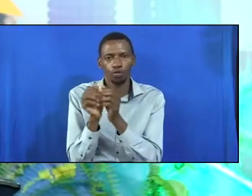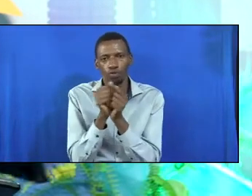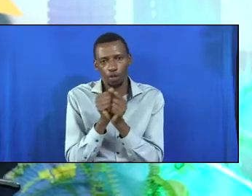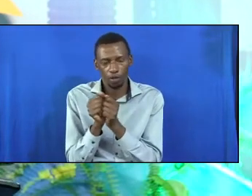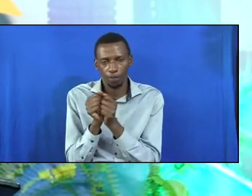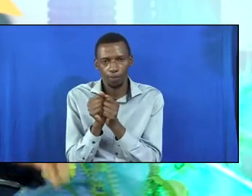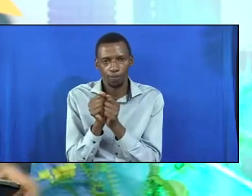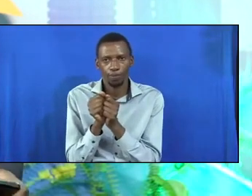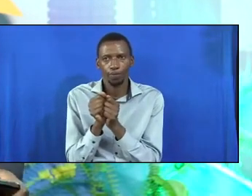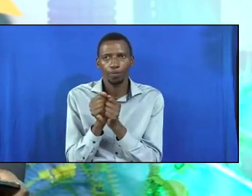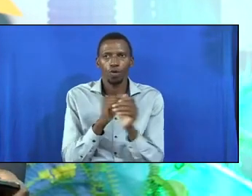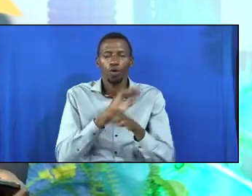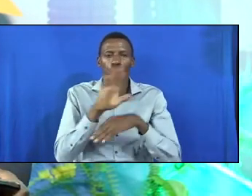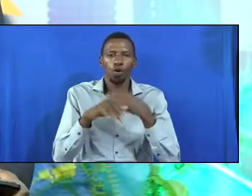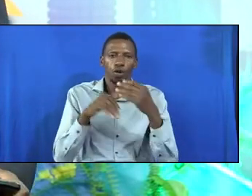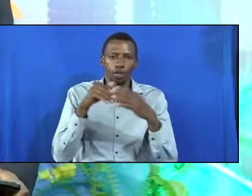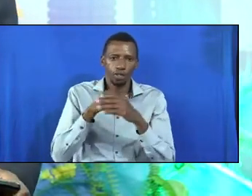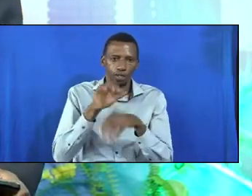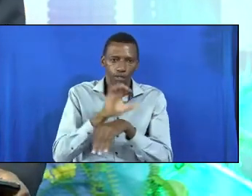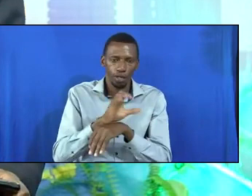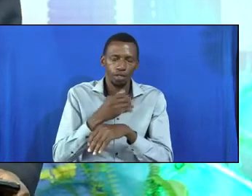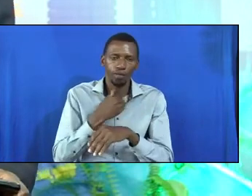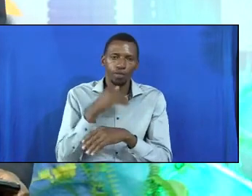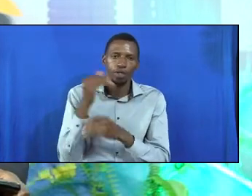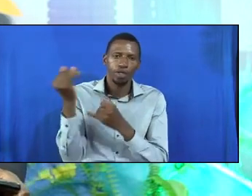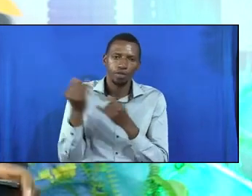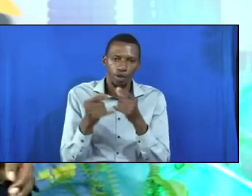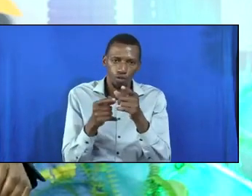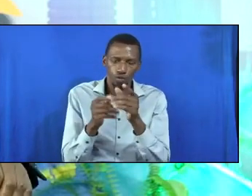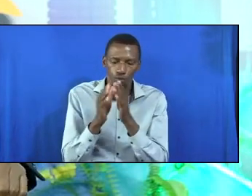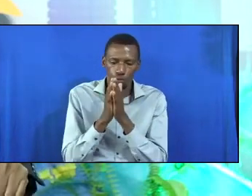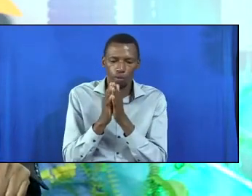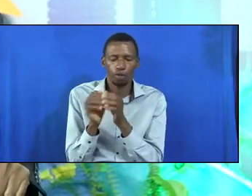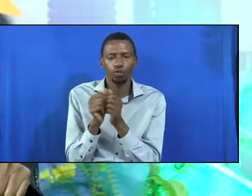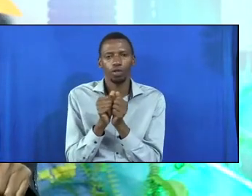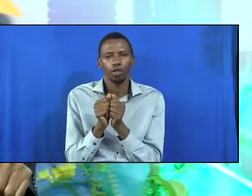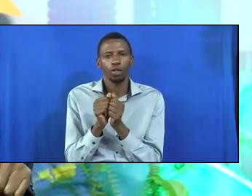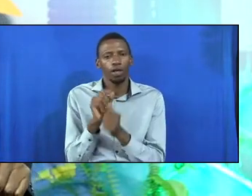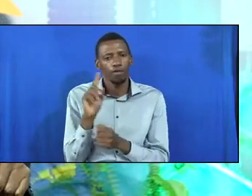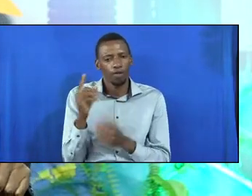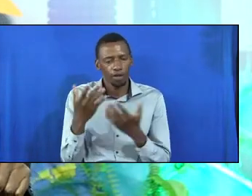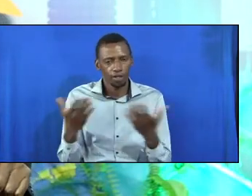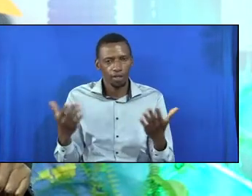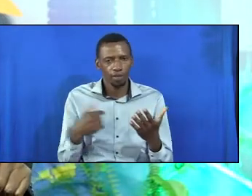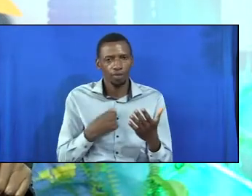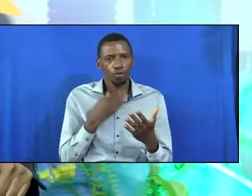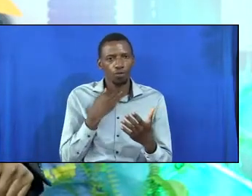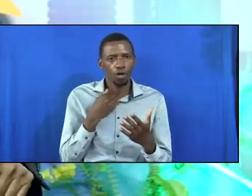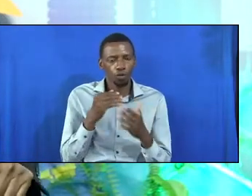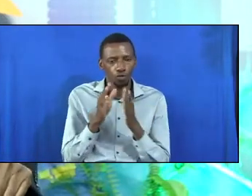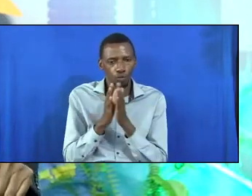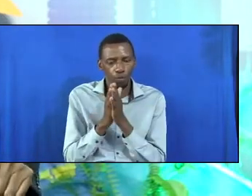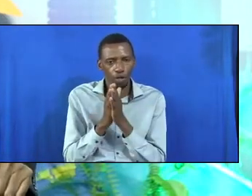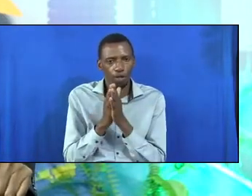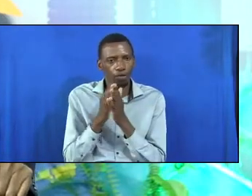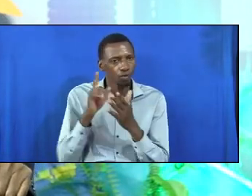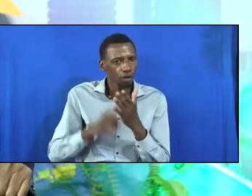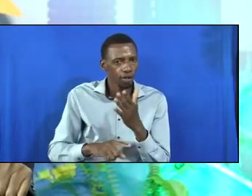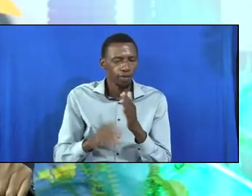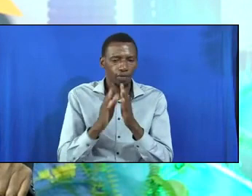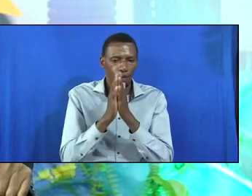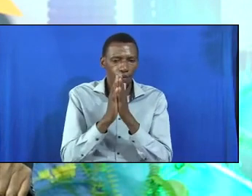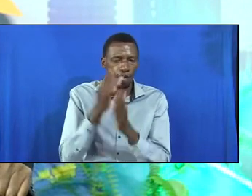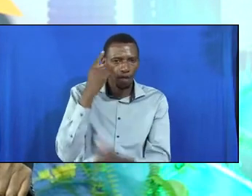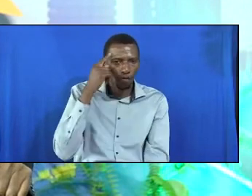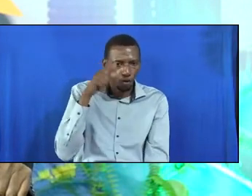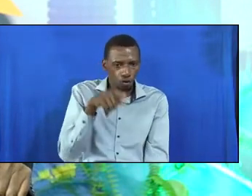inviting you so that we pray together. And first item I want you to pray for yourself. Can